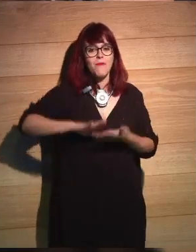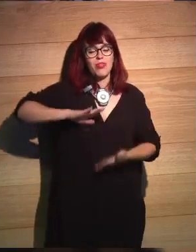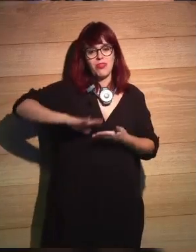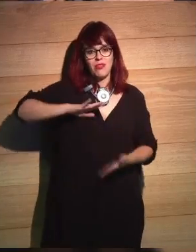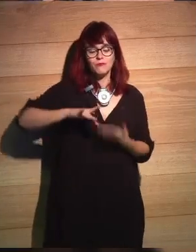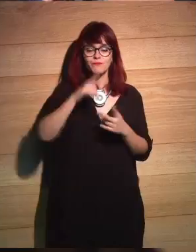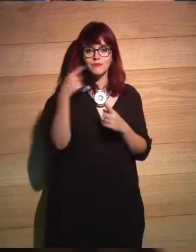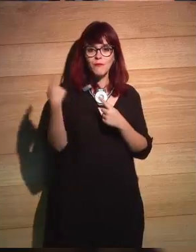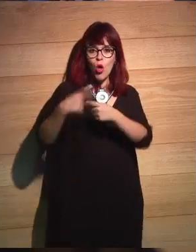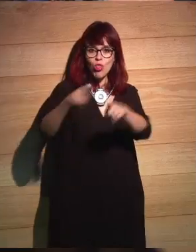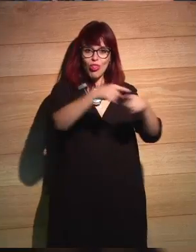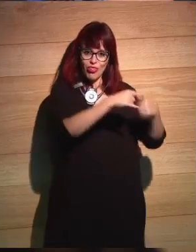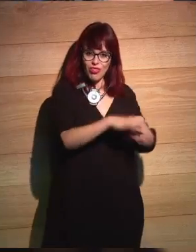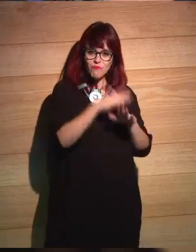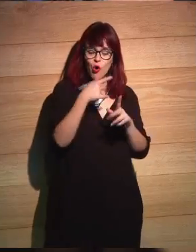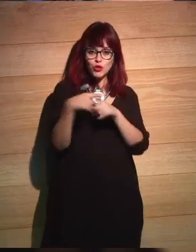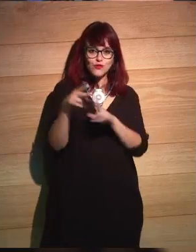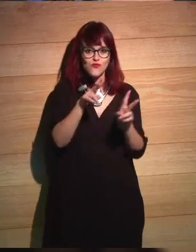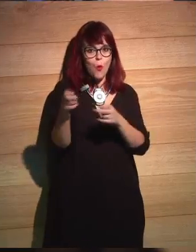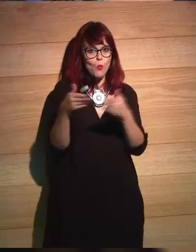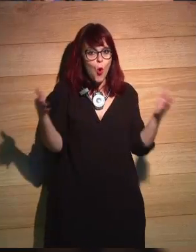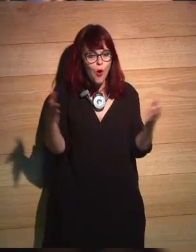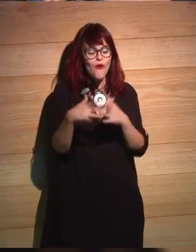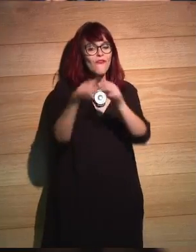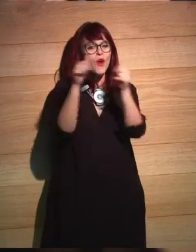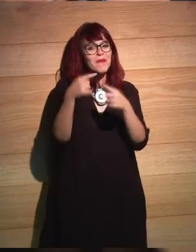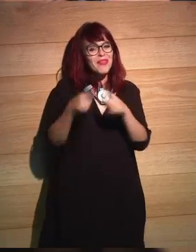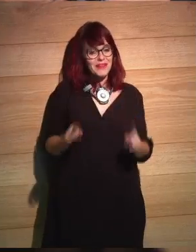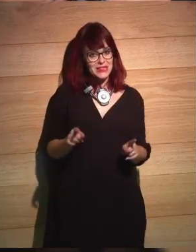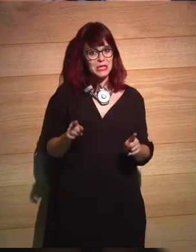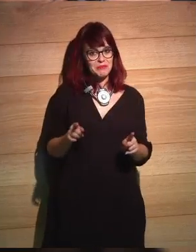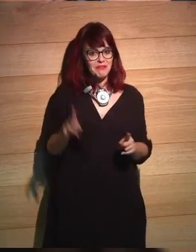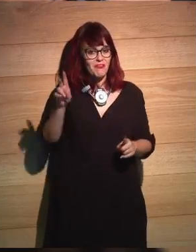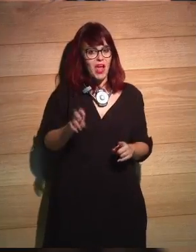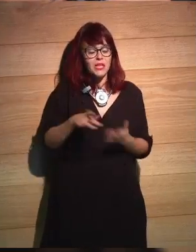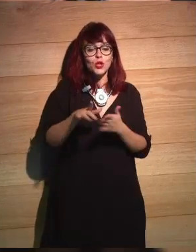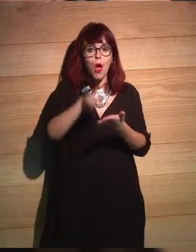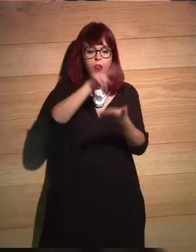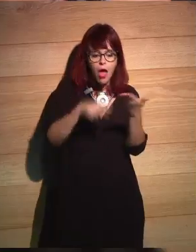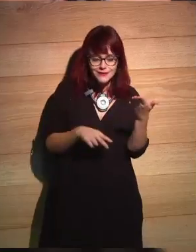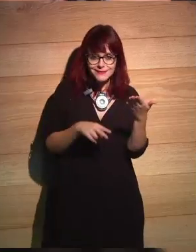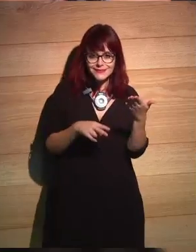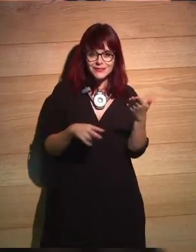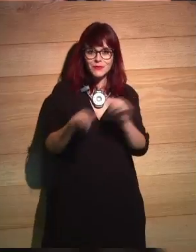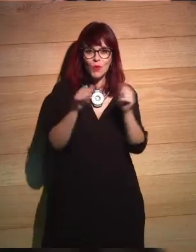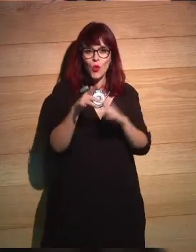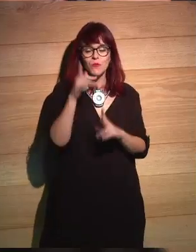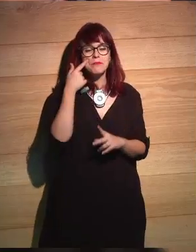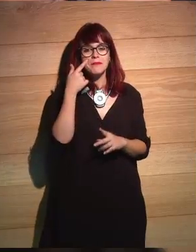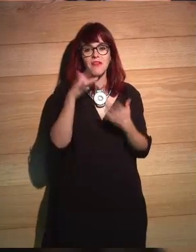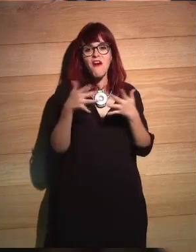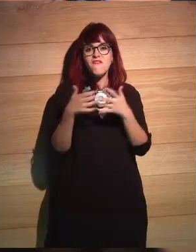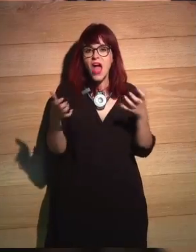something new, or do it in a different way. And when you're reading, you're like thinking about the sentences, and